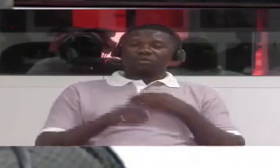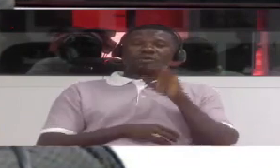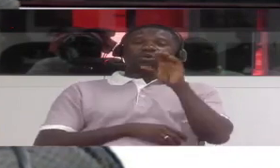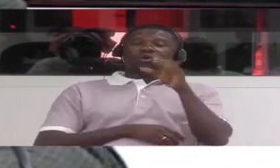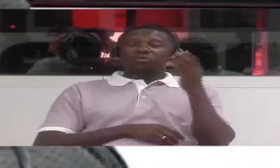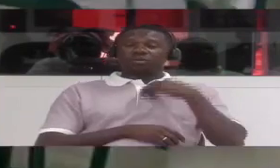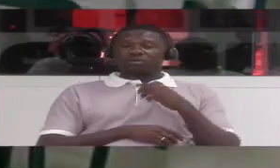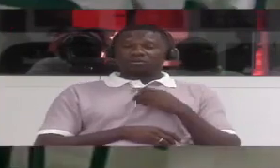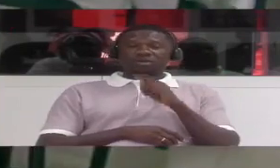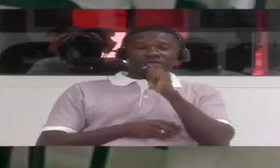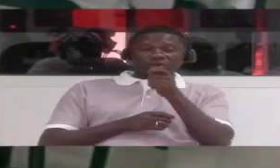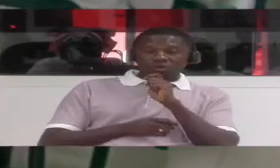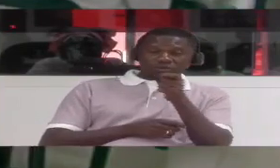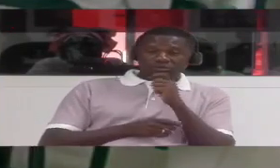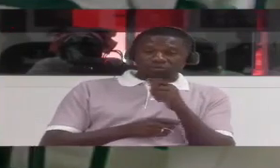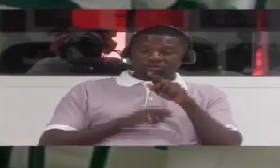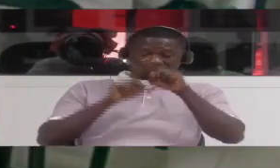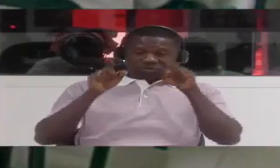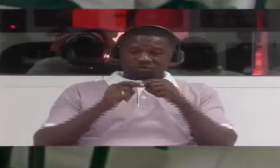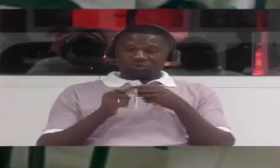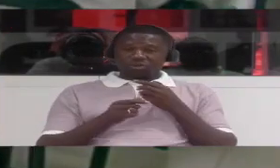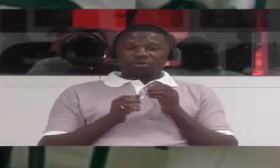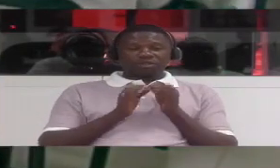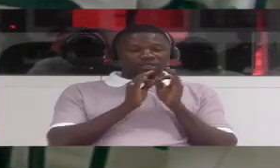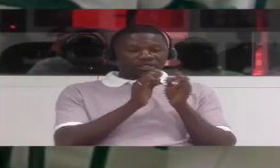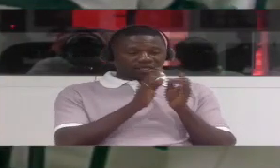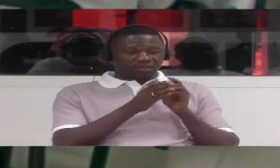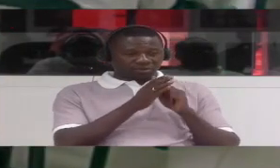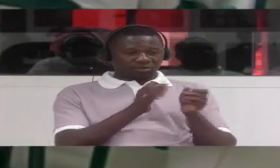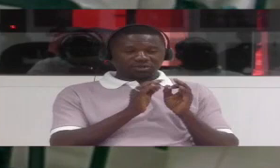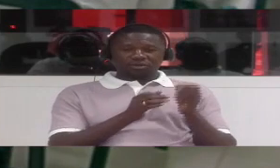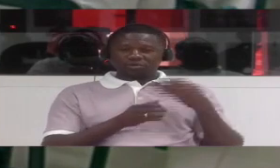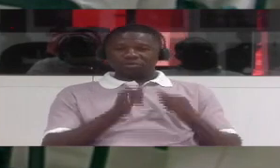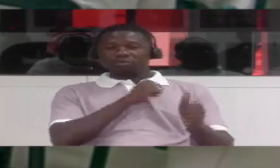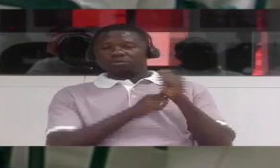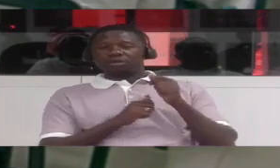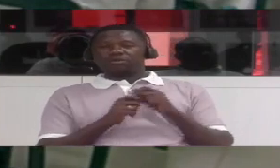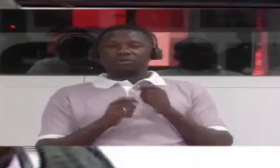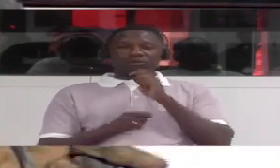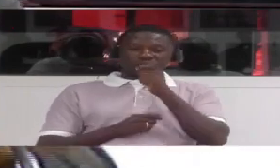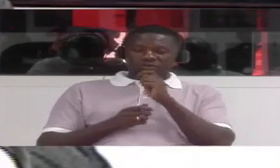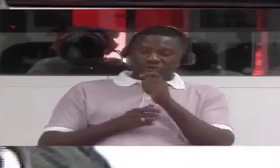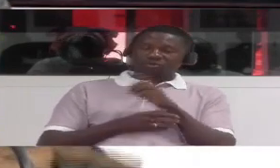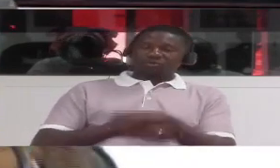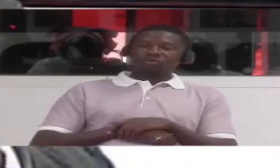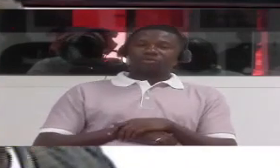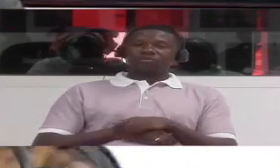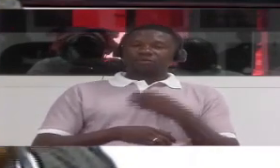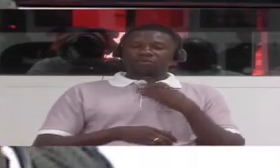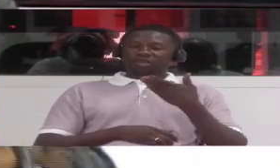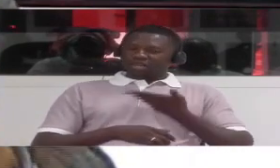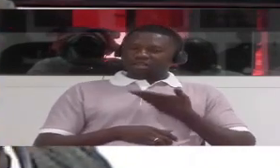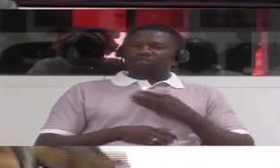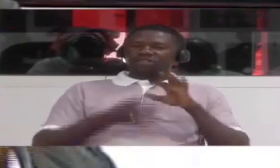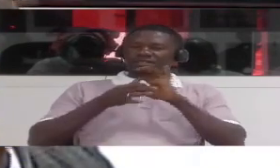box to go and update him. And then I would come back to the commentary. So we had that relationship.